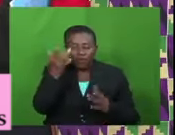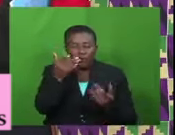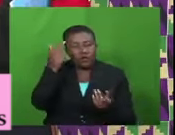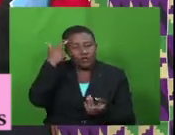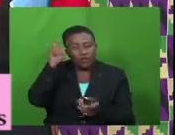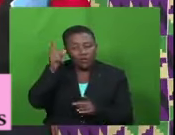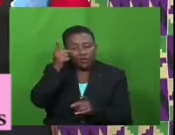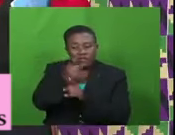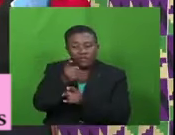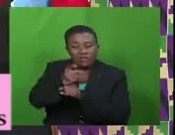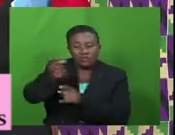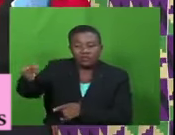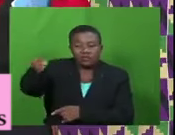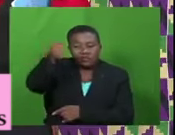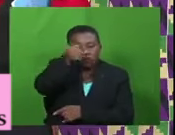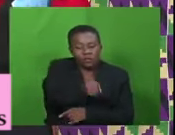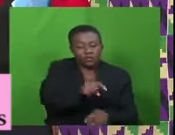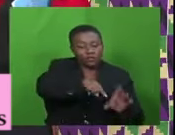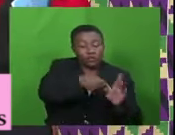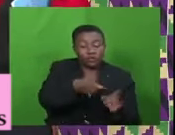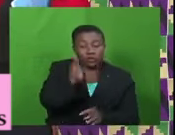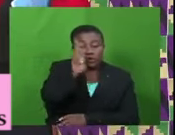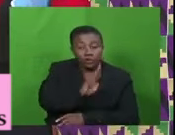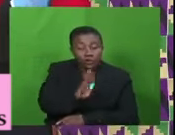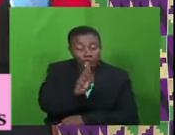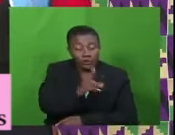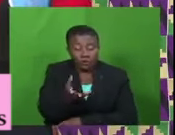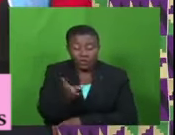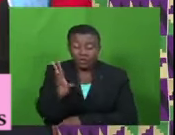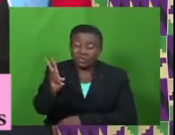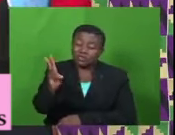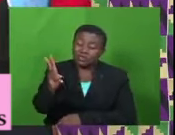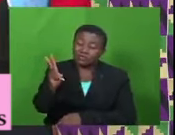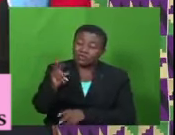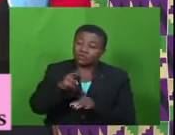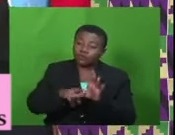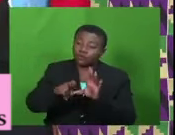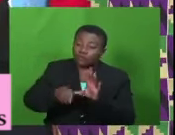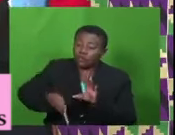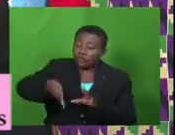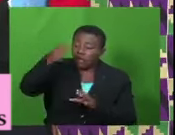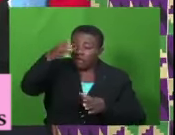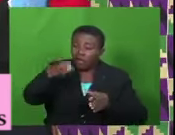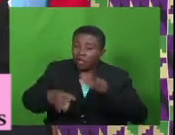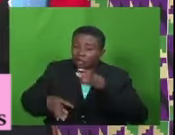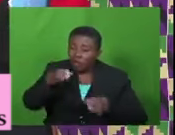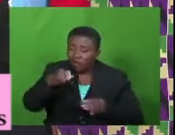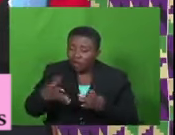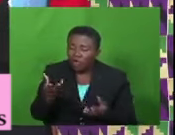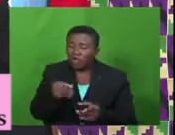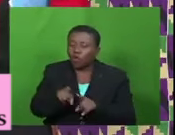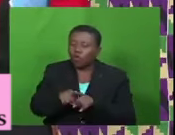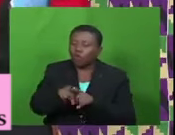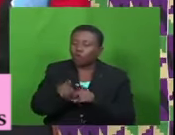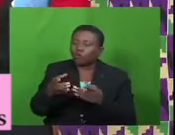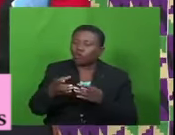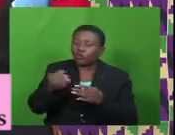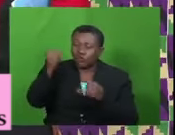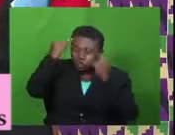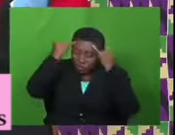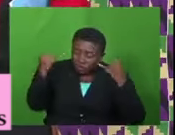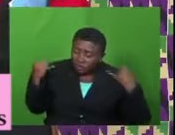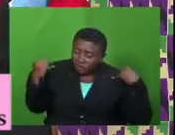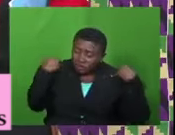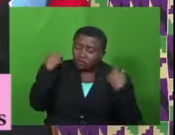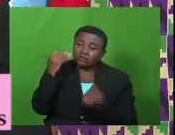put them to use. 6 new regional high courts fitted with judges' residence are also